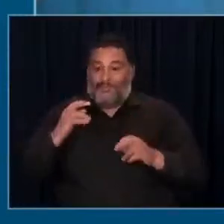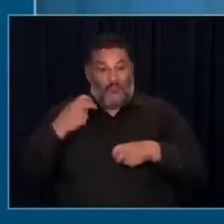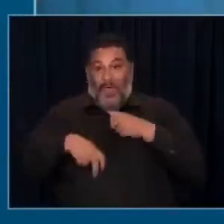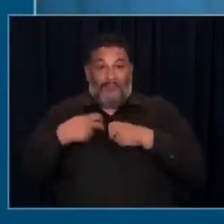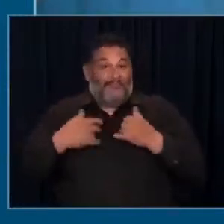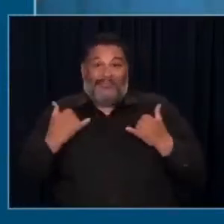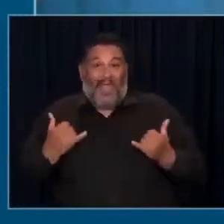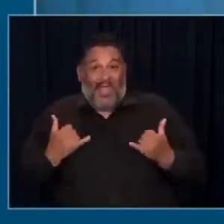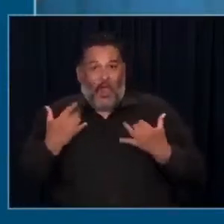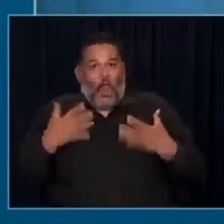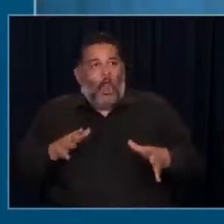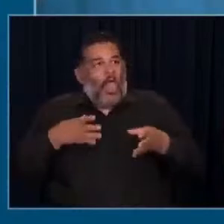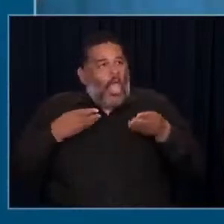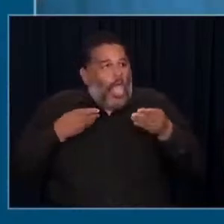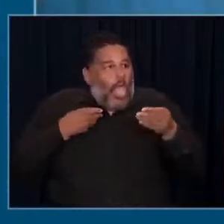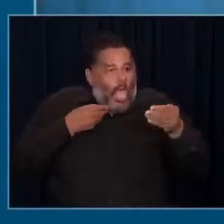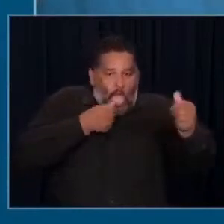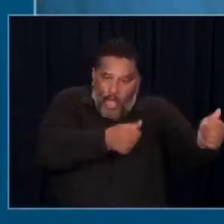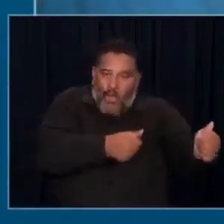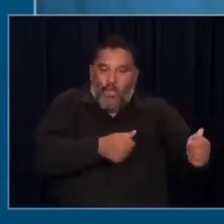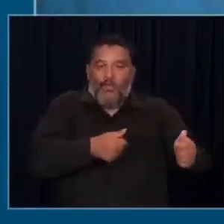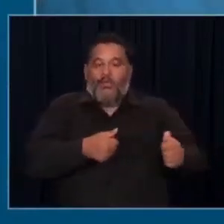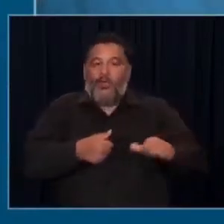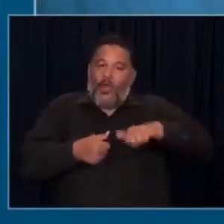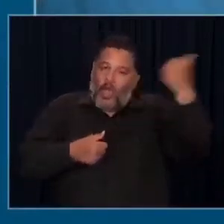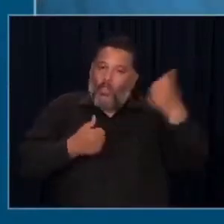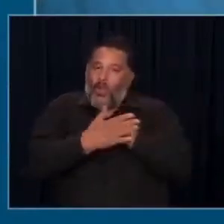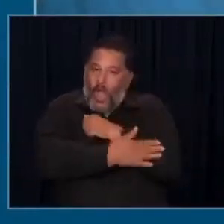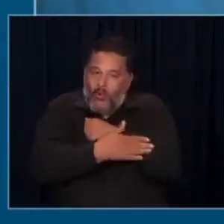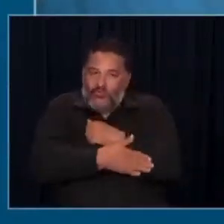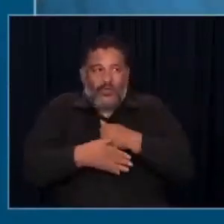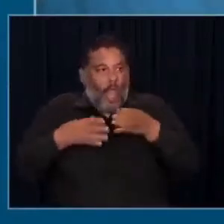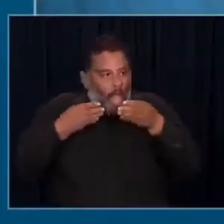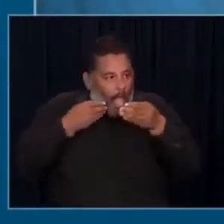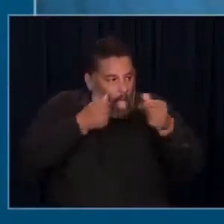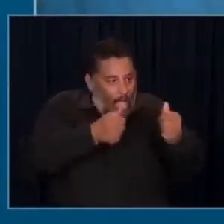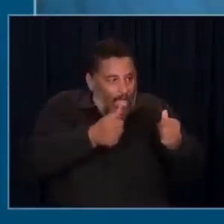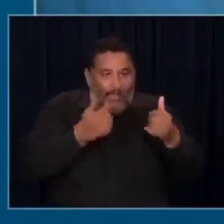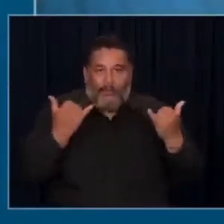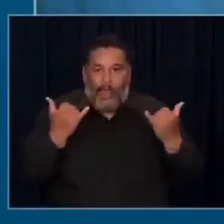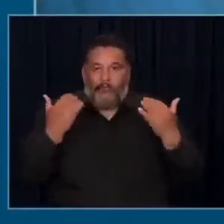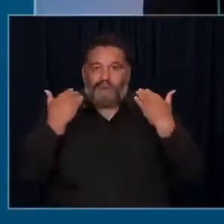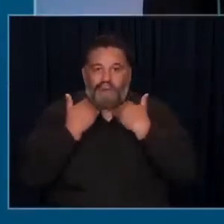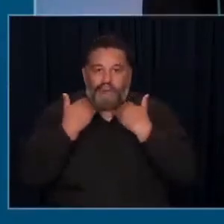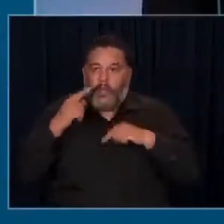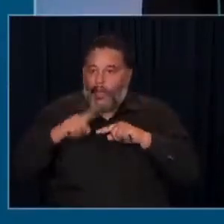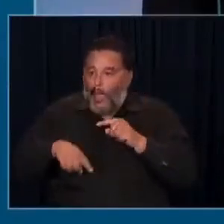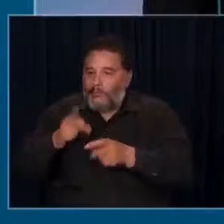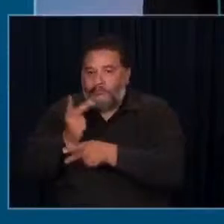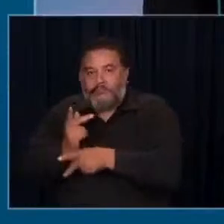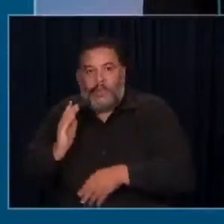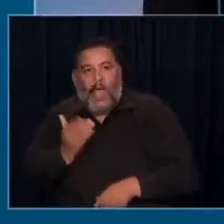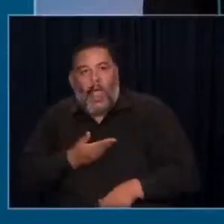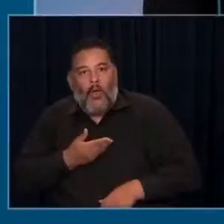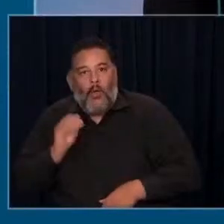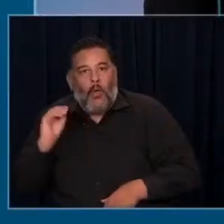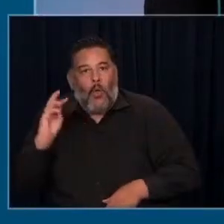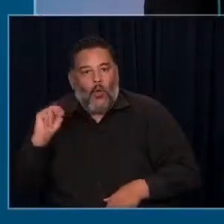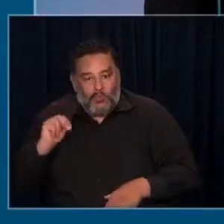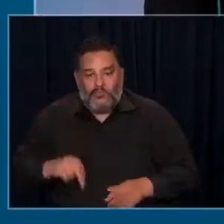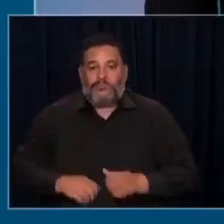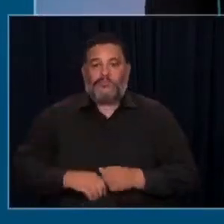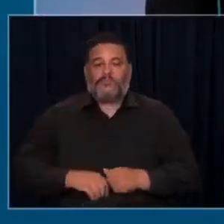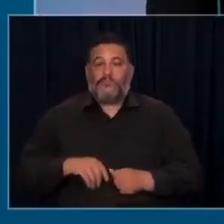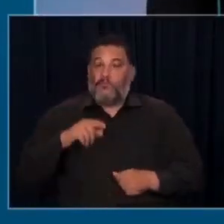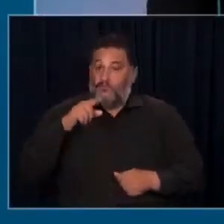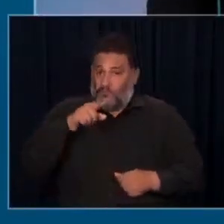we've spent all this money overseas to other countries, and now we don't have it to take care of our own. Does that extend to your thoughts on the U.S. support for